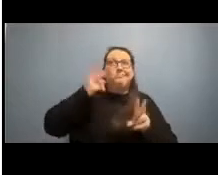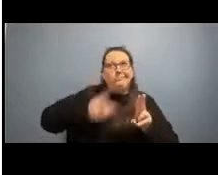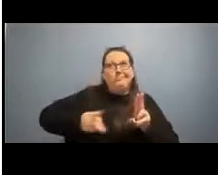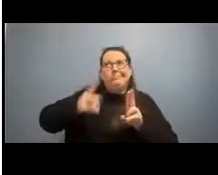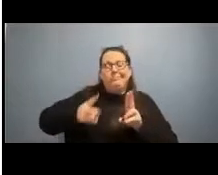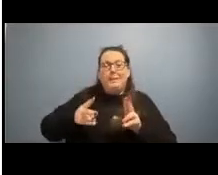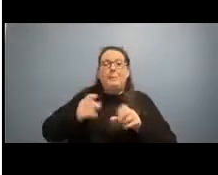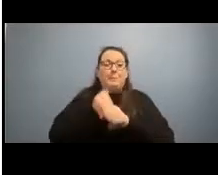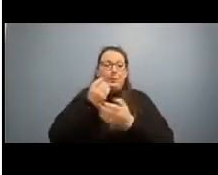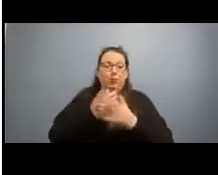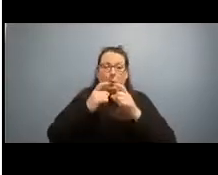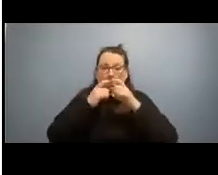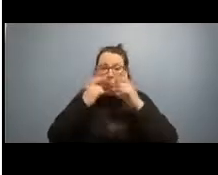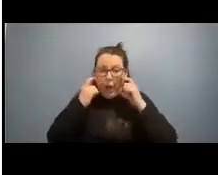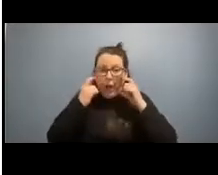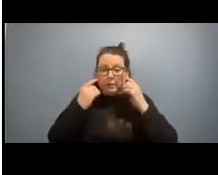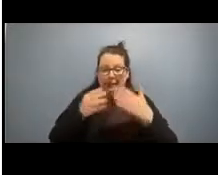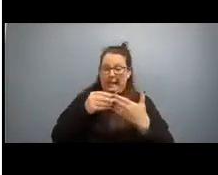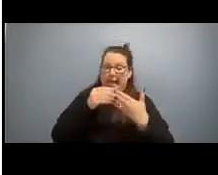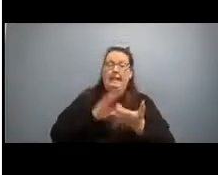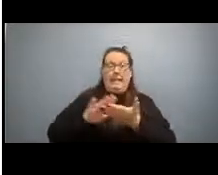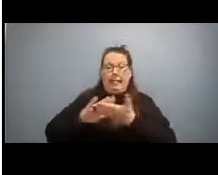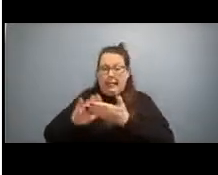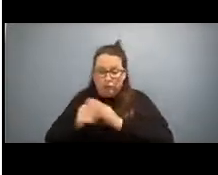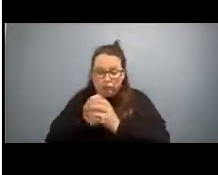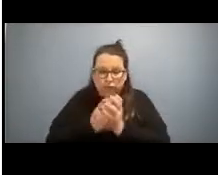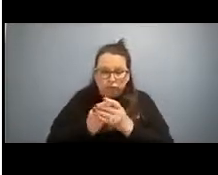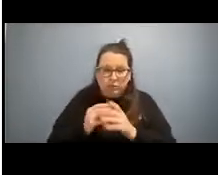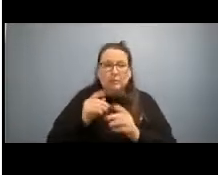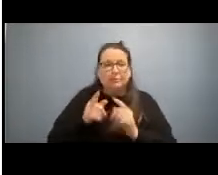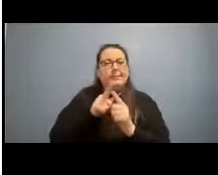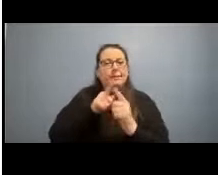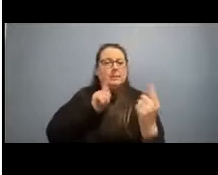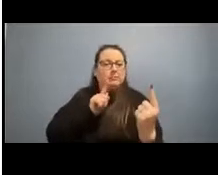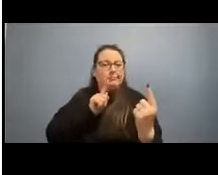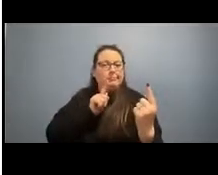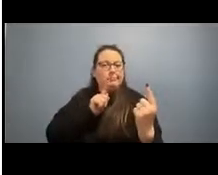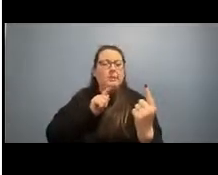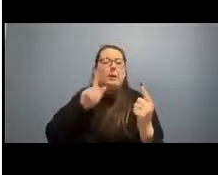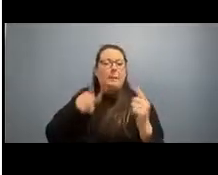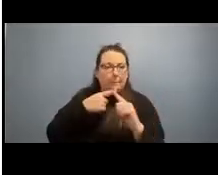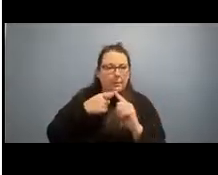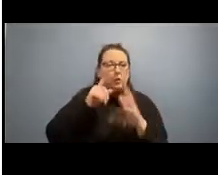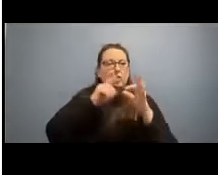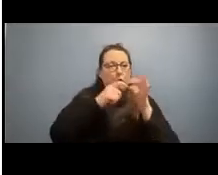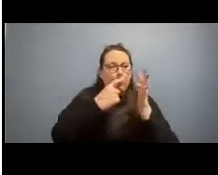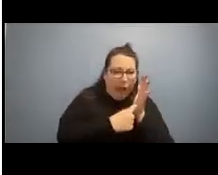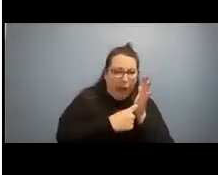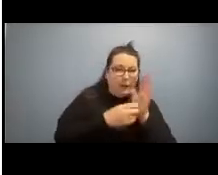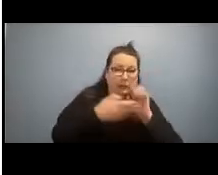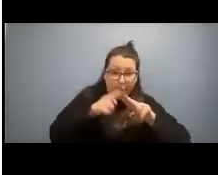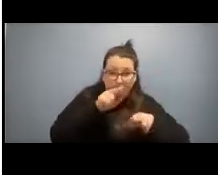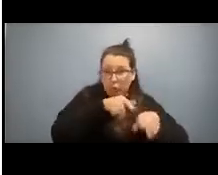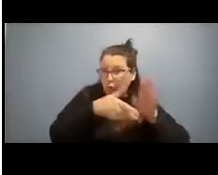hand hygiene, your social distancing, and using the QR code. So check in everywhere you go so we can